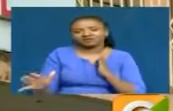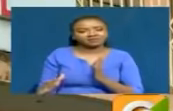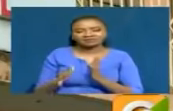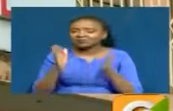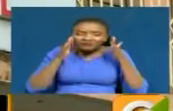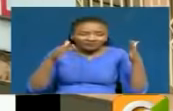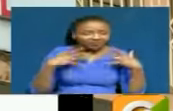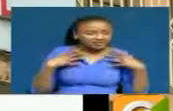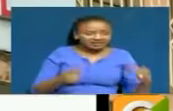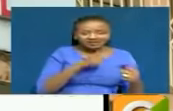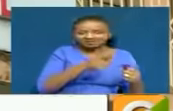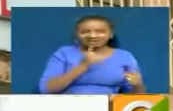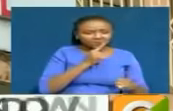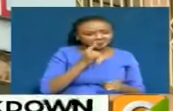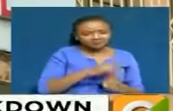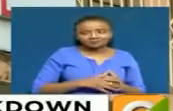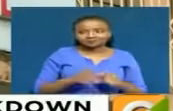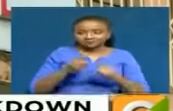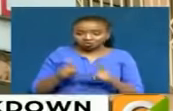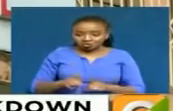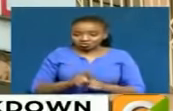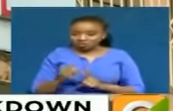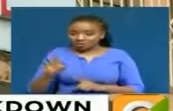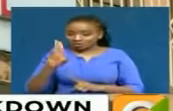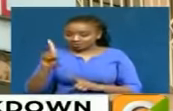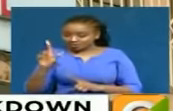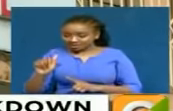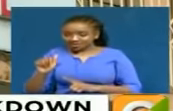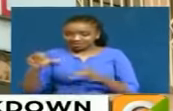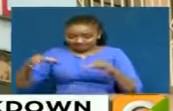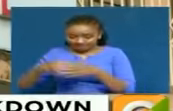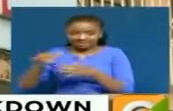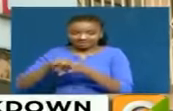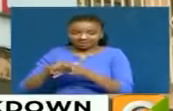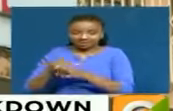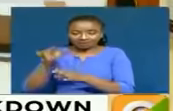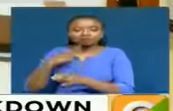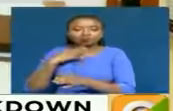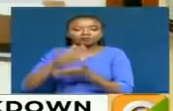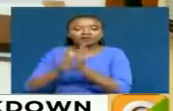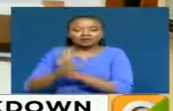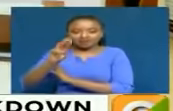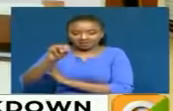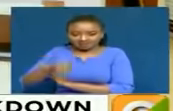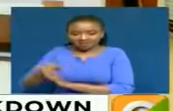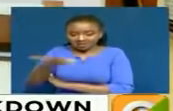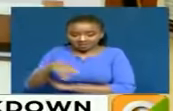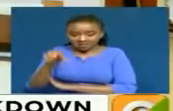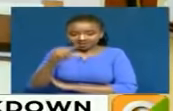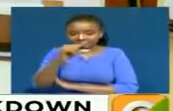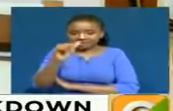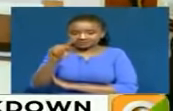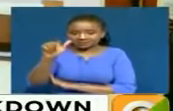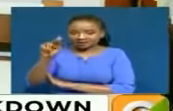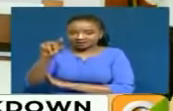The man at the center of the storm, a UDA party stalwart who aspires to be Gatanga Member of Parliament, Edward Murio, saying